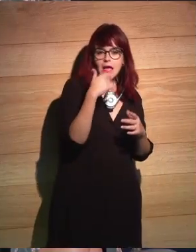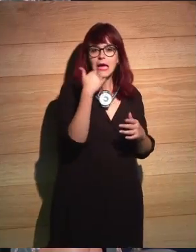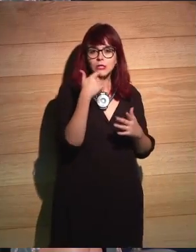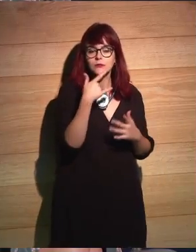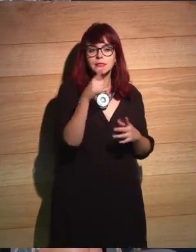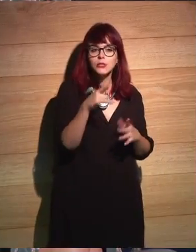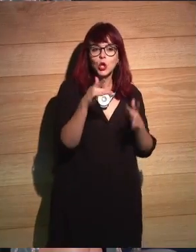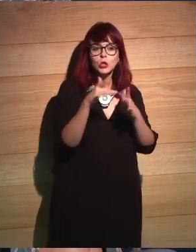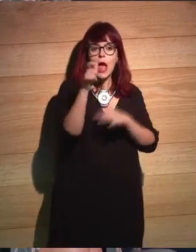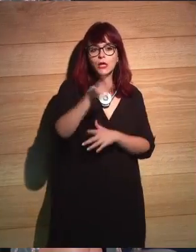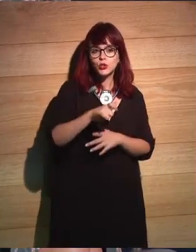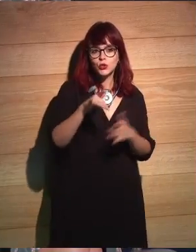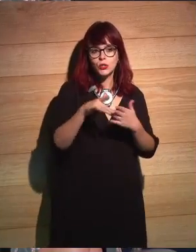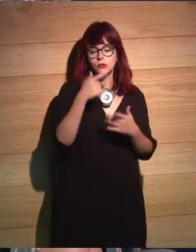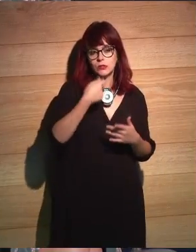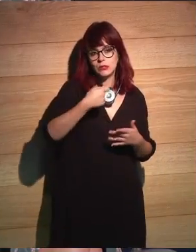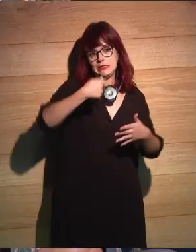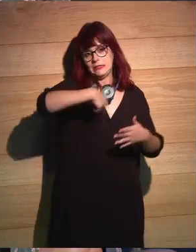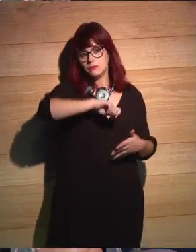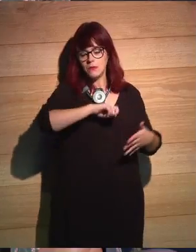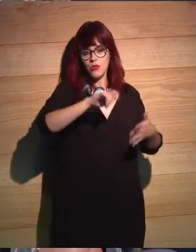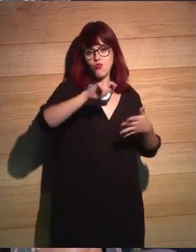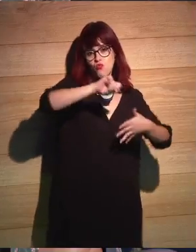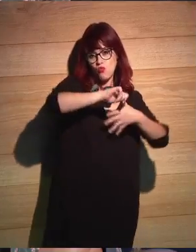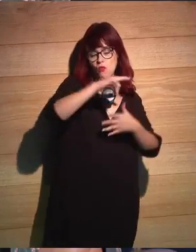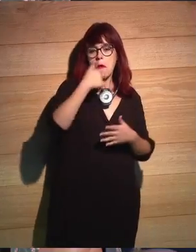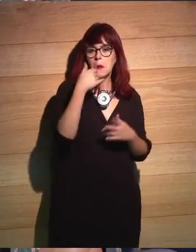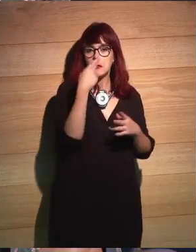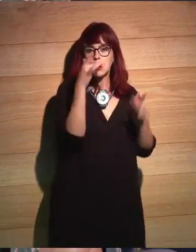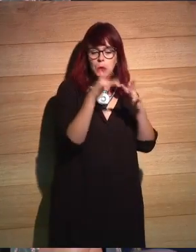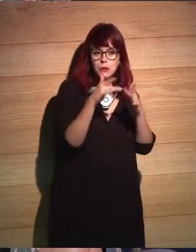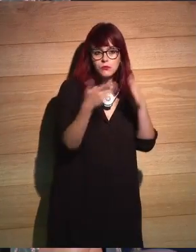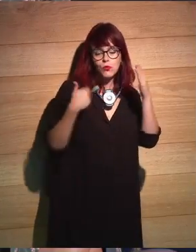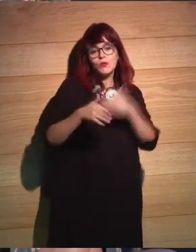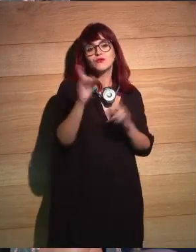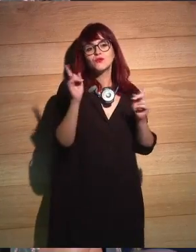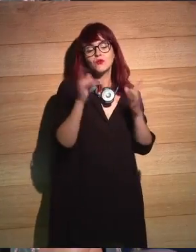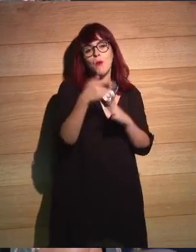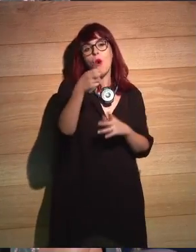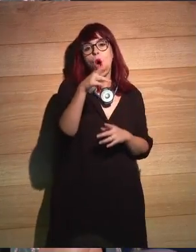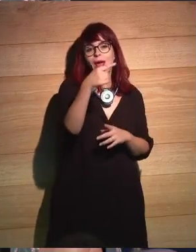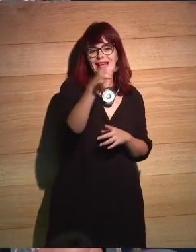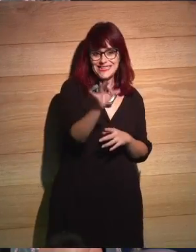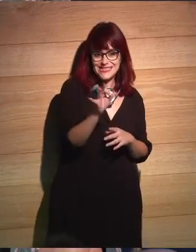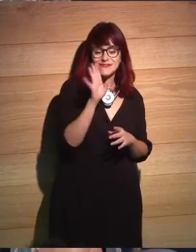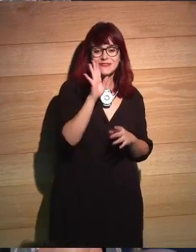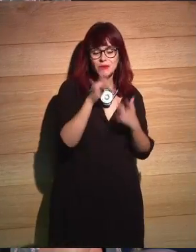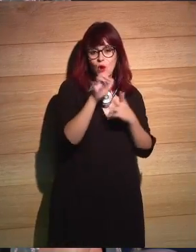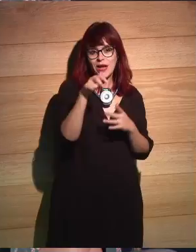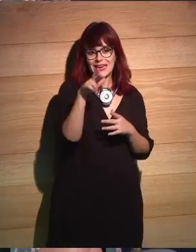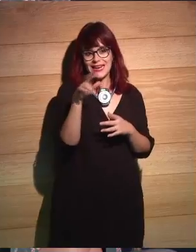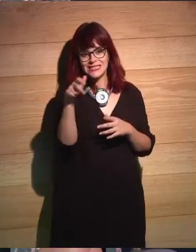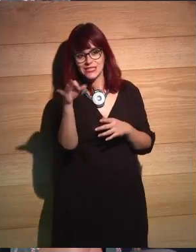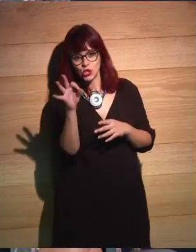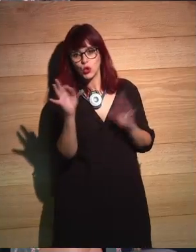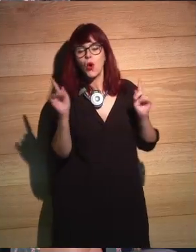literature. Have you had any contact with Spanish writers or authors beyond Borges, that